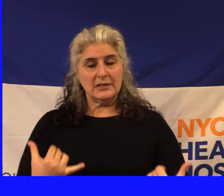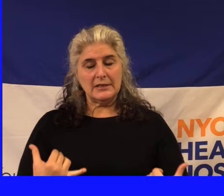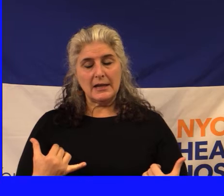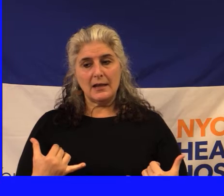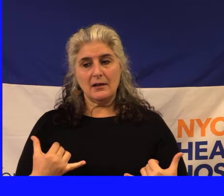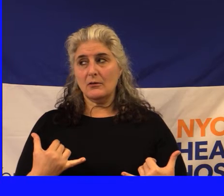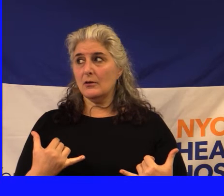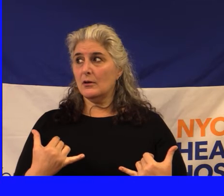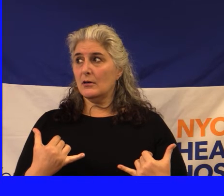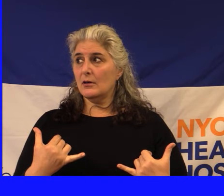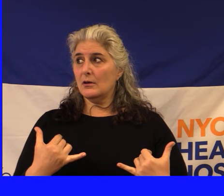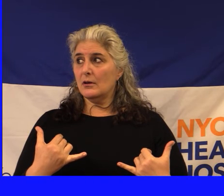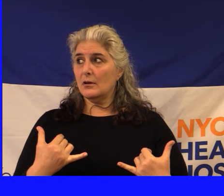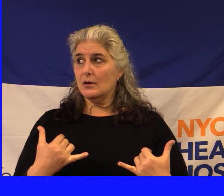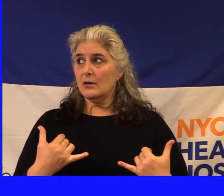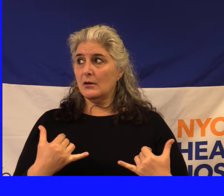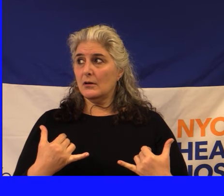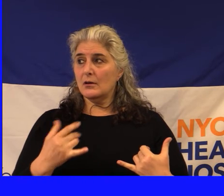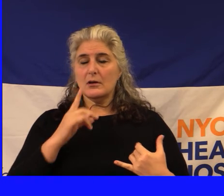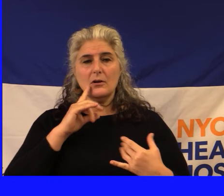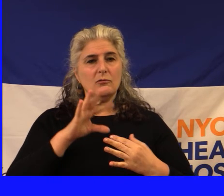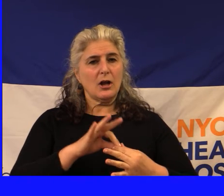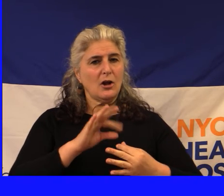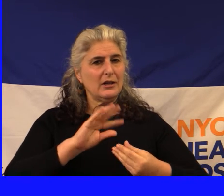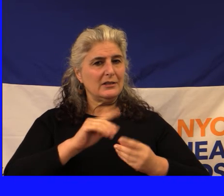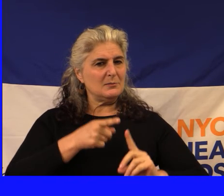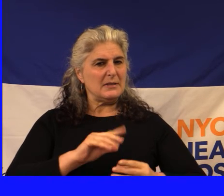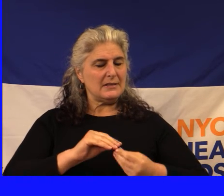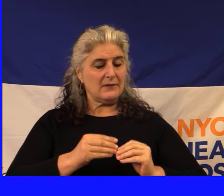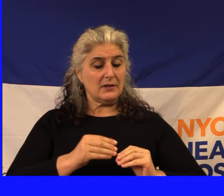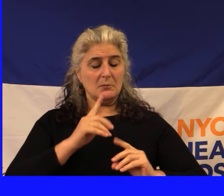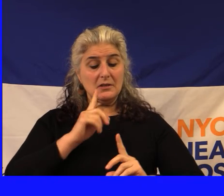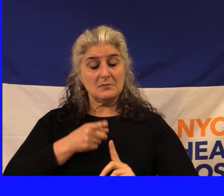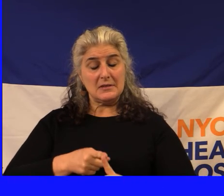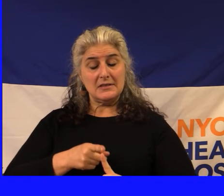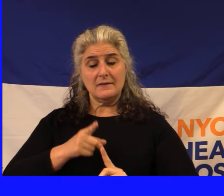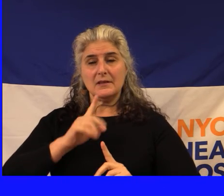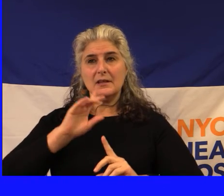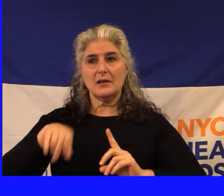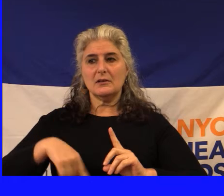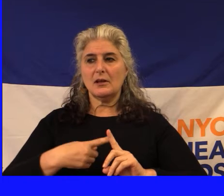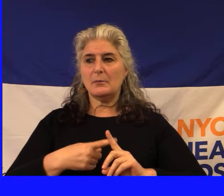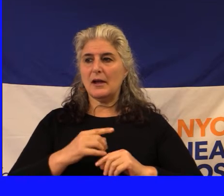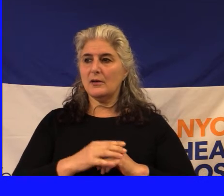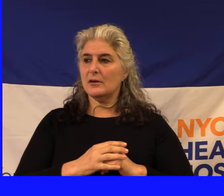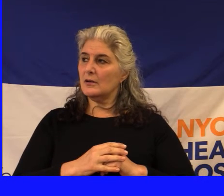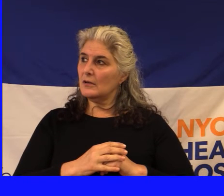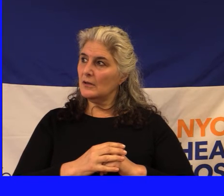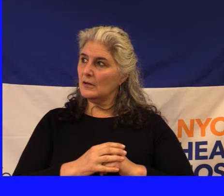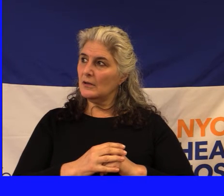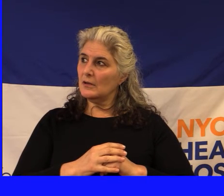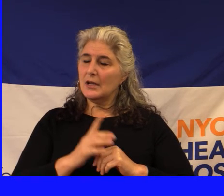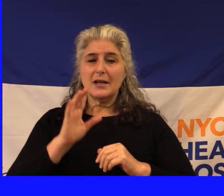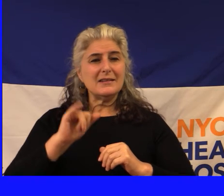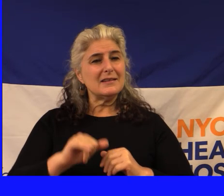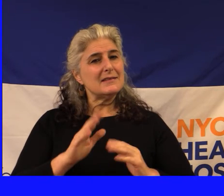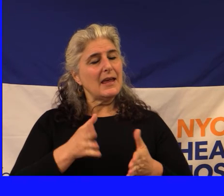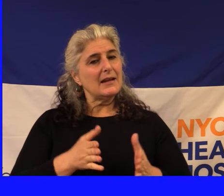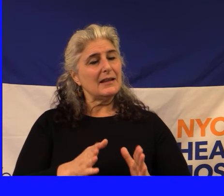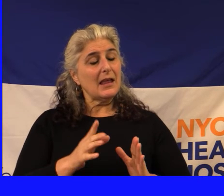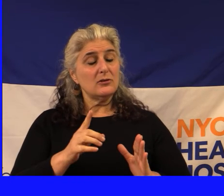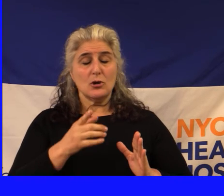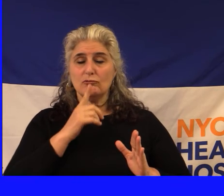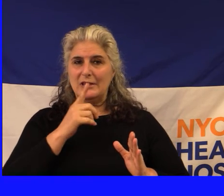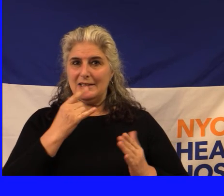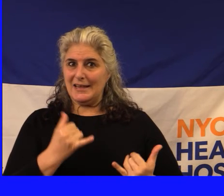keep people healthy? And I'm specifically interested in knowing more about, like, does it allow you to, because you don't have